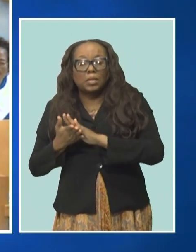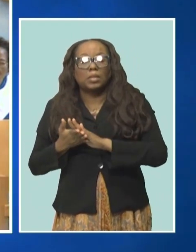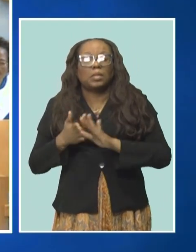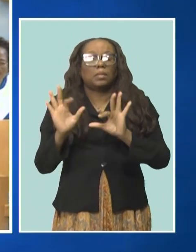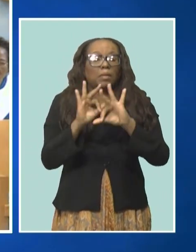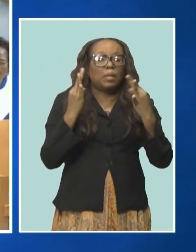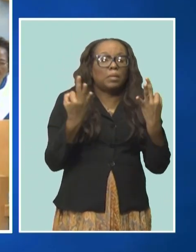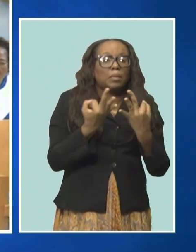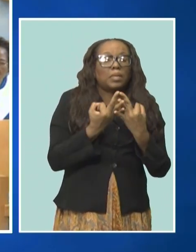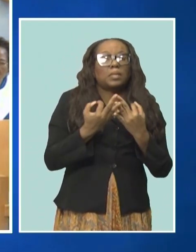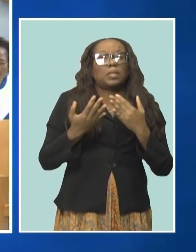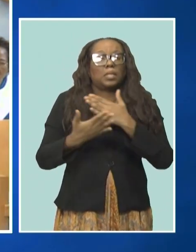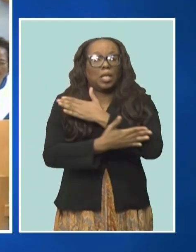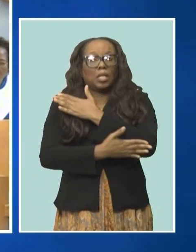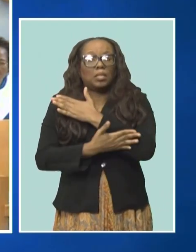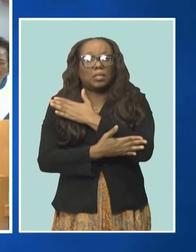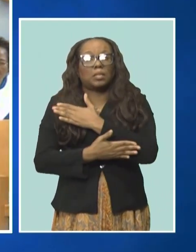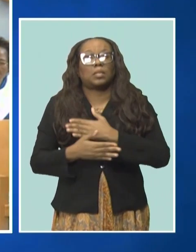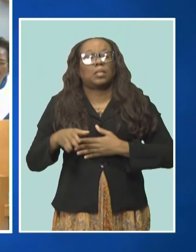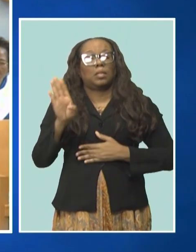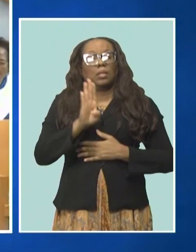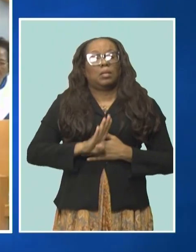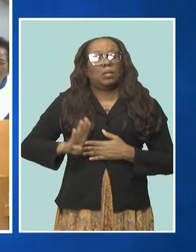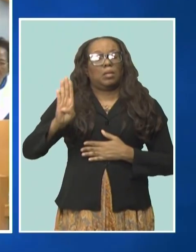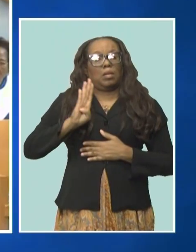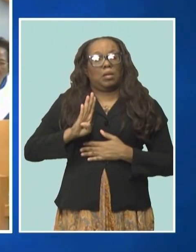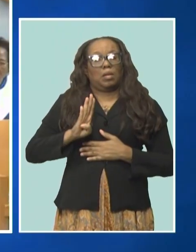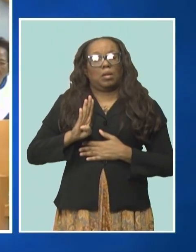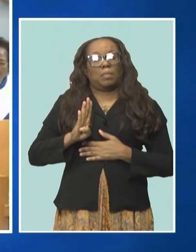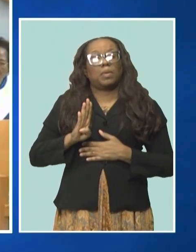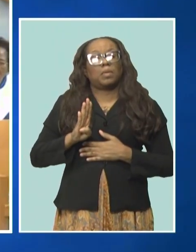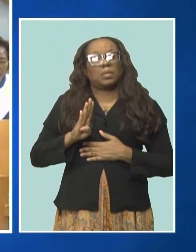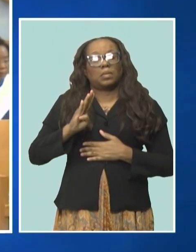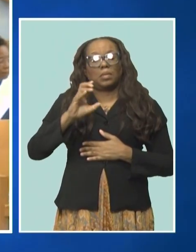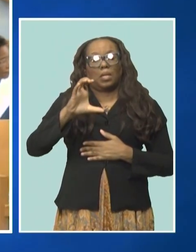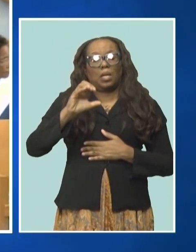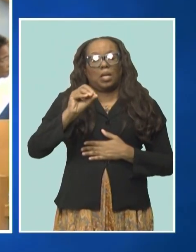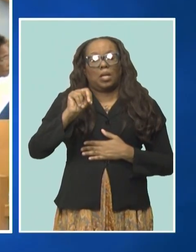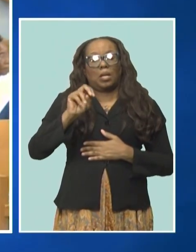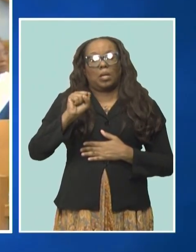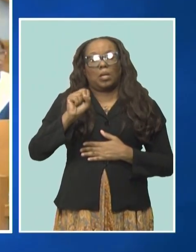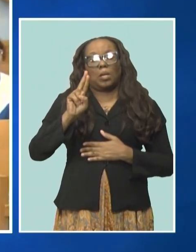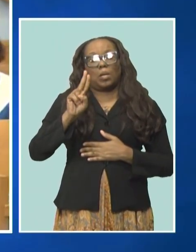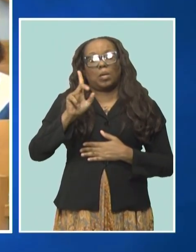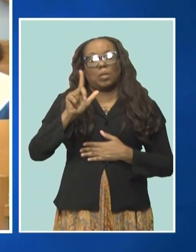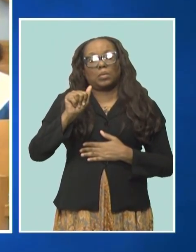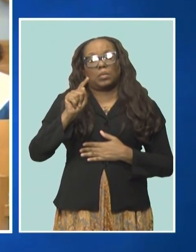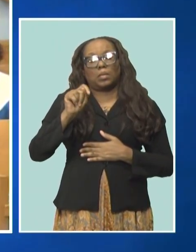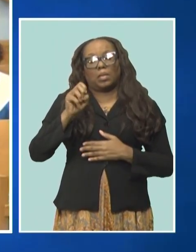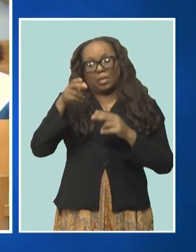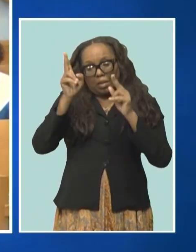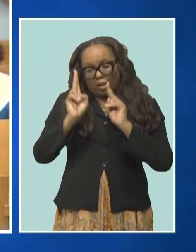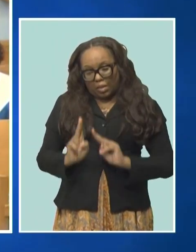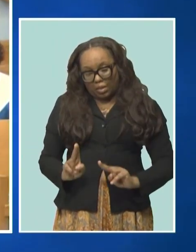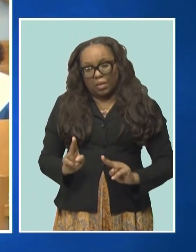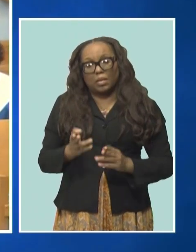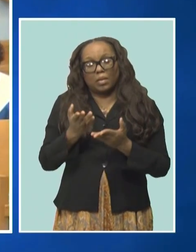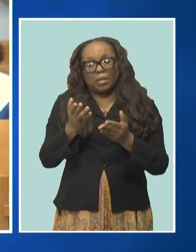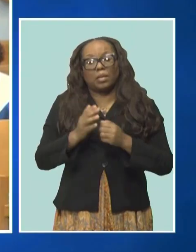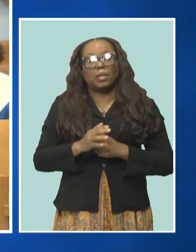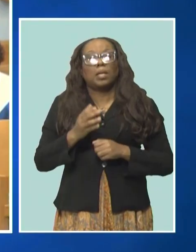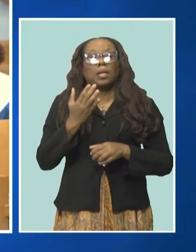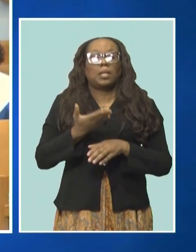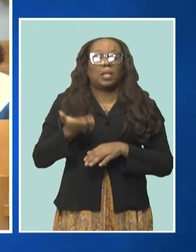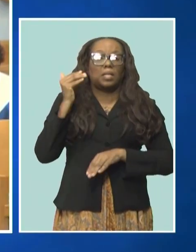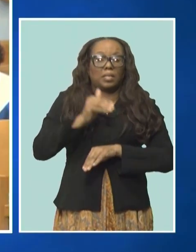countries. The Consulate of Barbados sees it as important to highlight some of these individuals. And that's why last night we